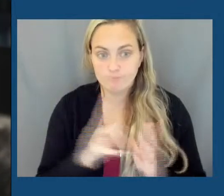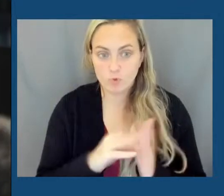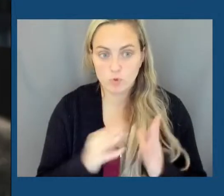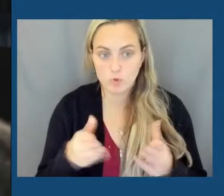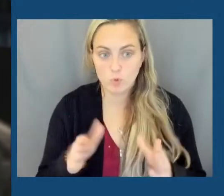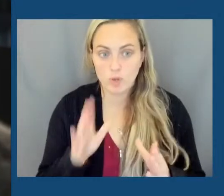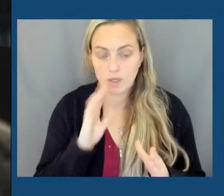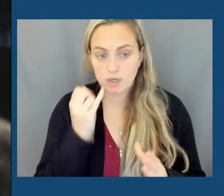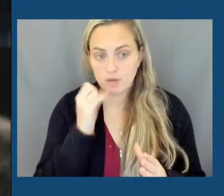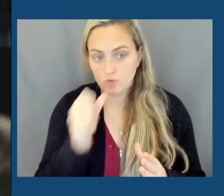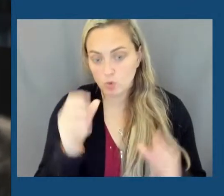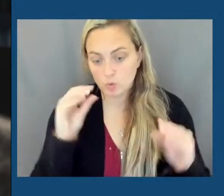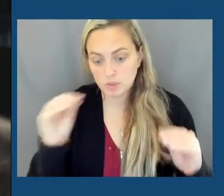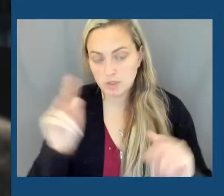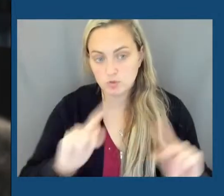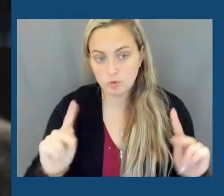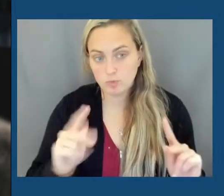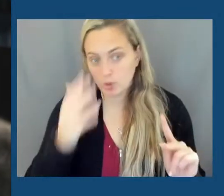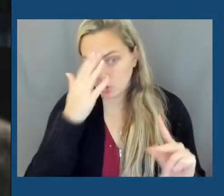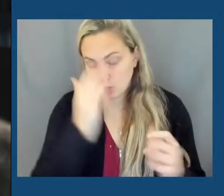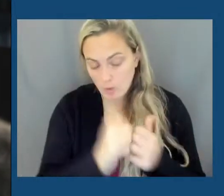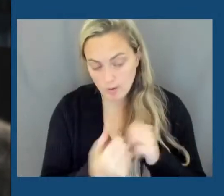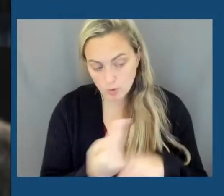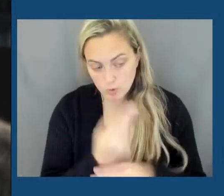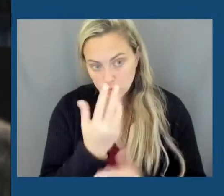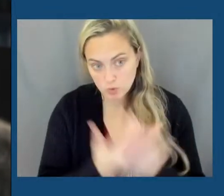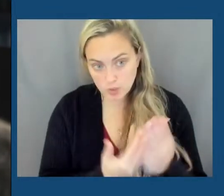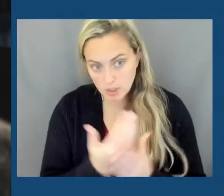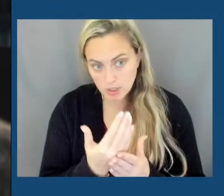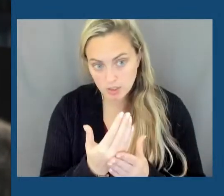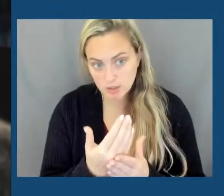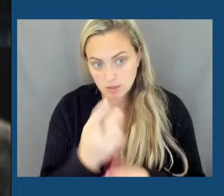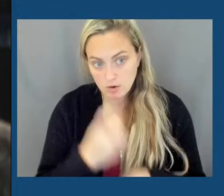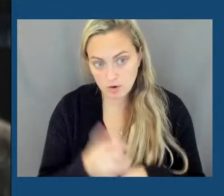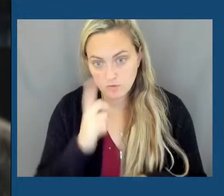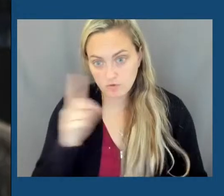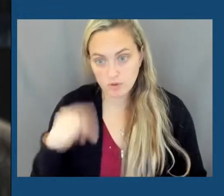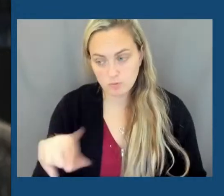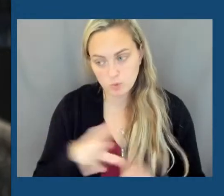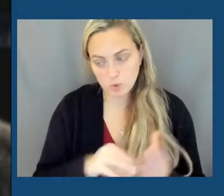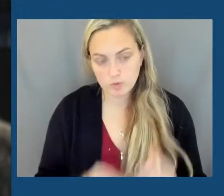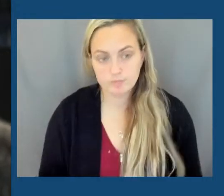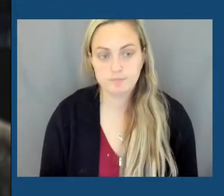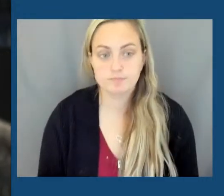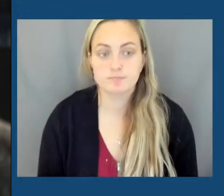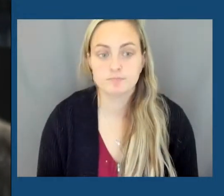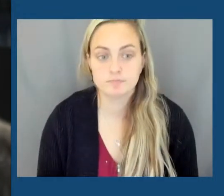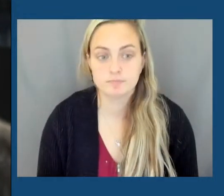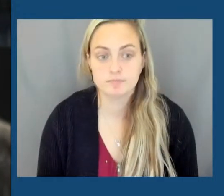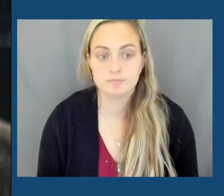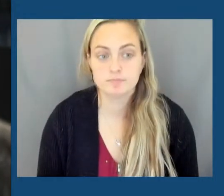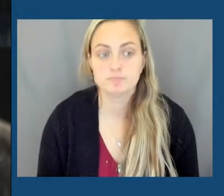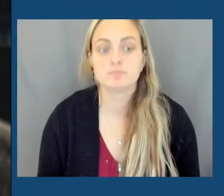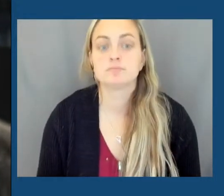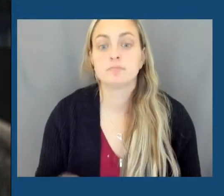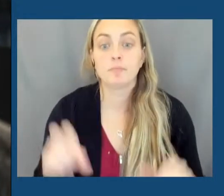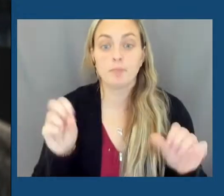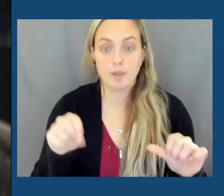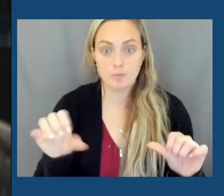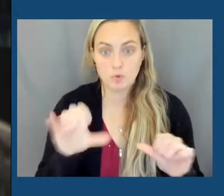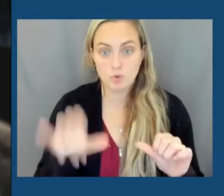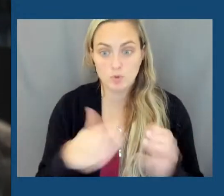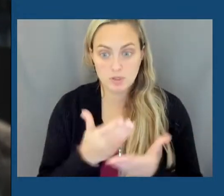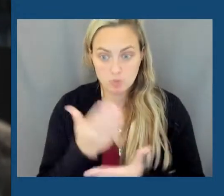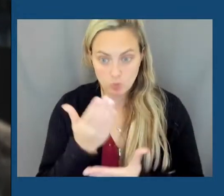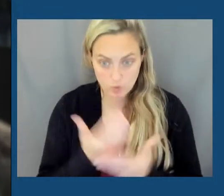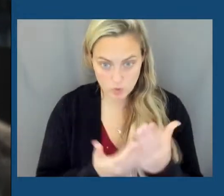if you don't teach people who know how to use their hands that way, it's hard for them to learn. And being able to do stuff with your